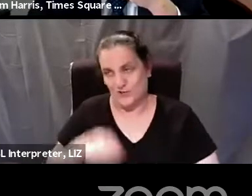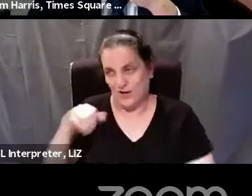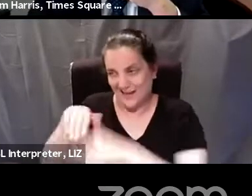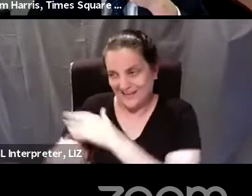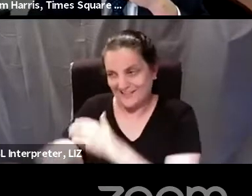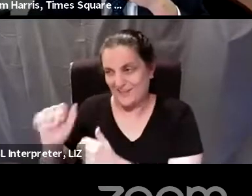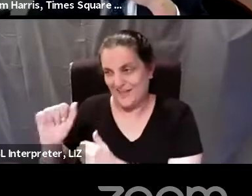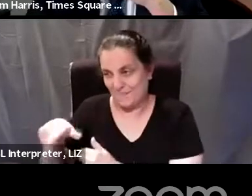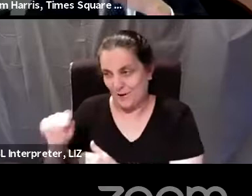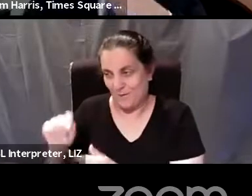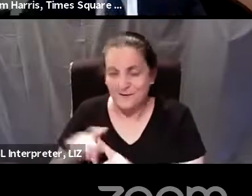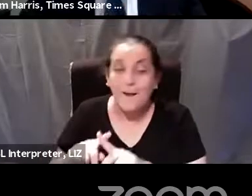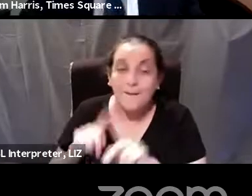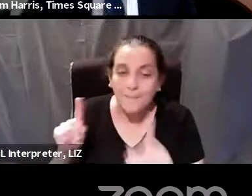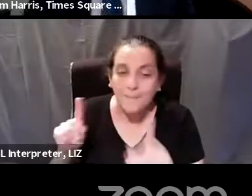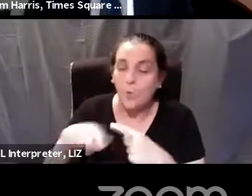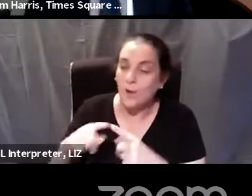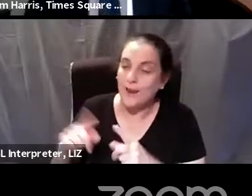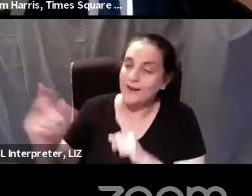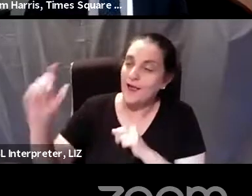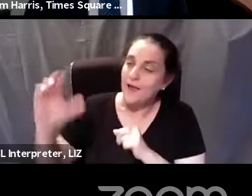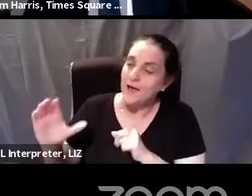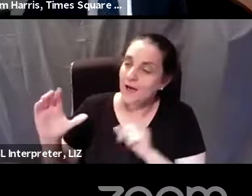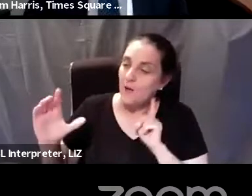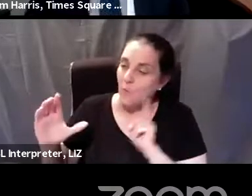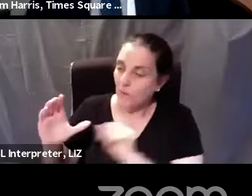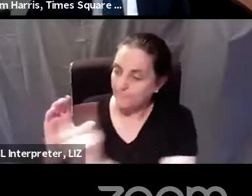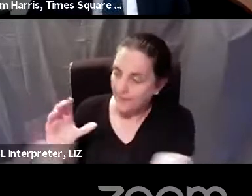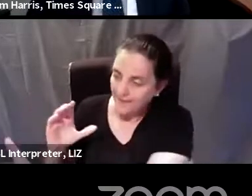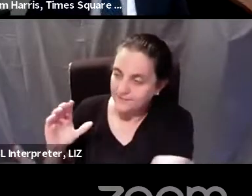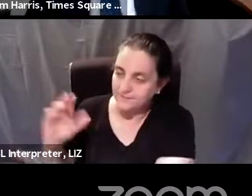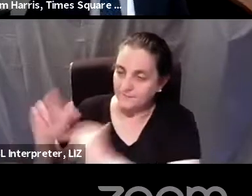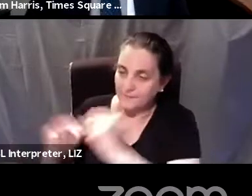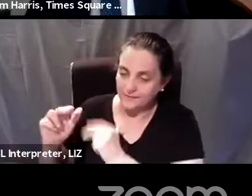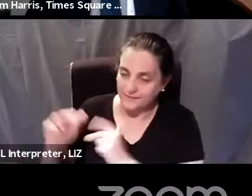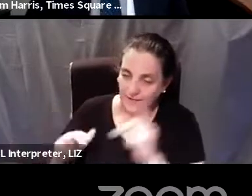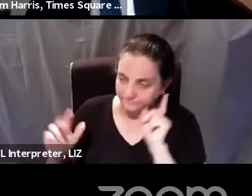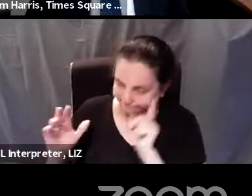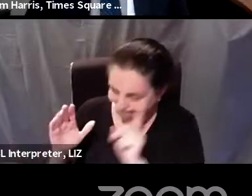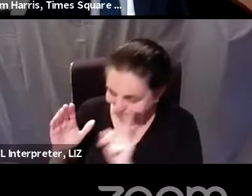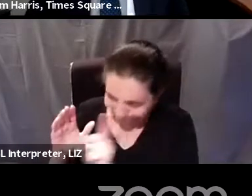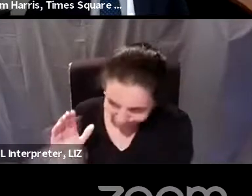I walked past that building,